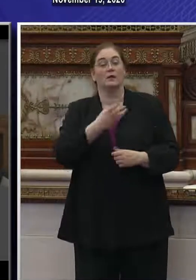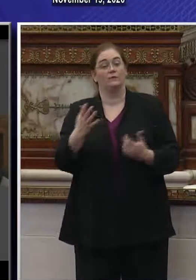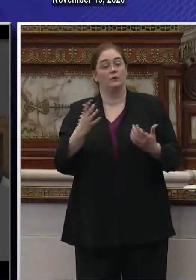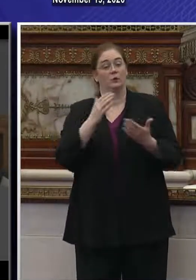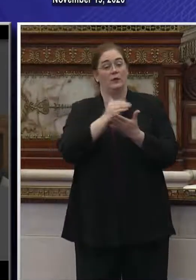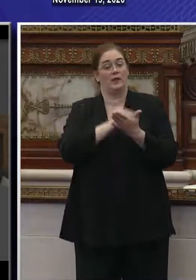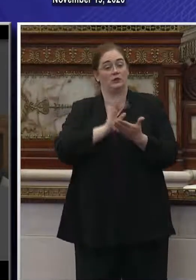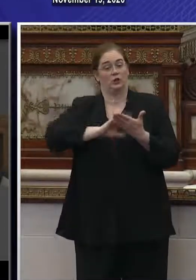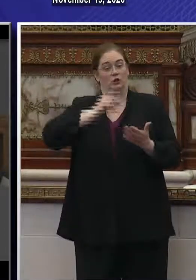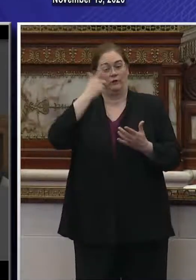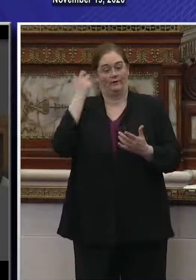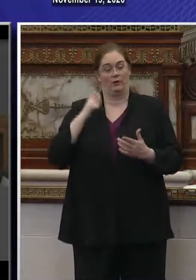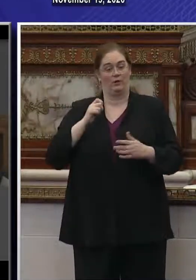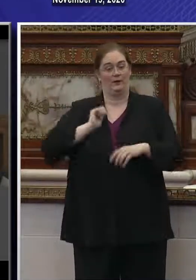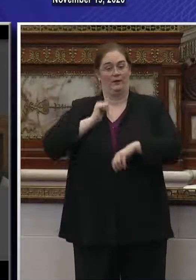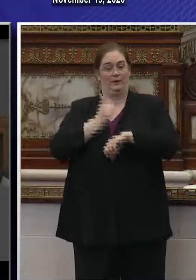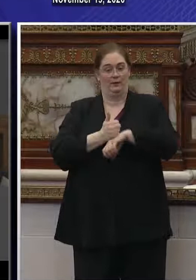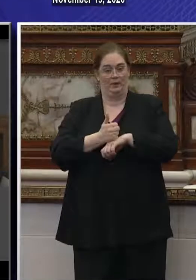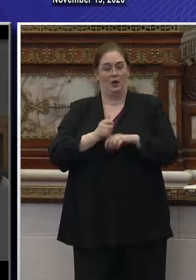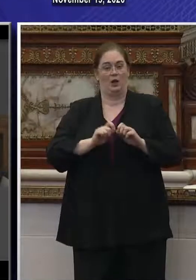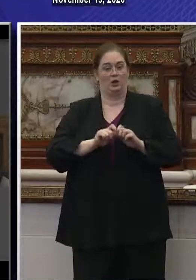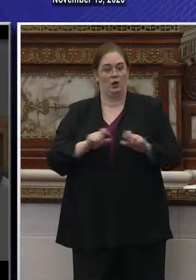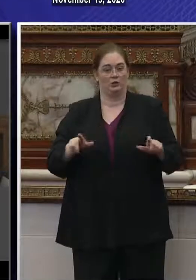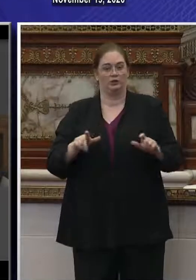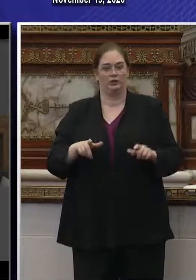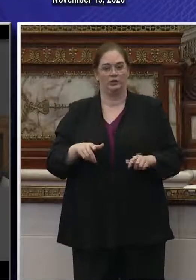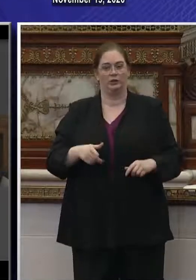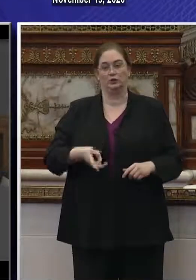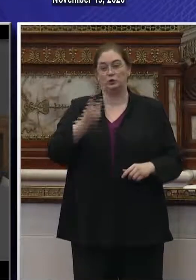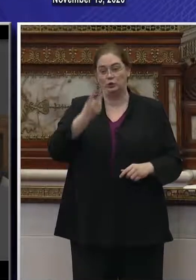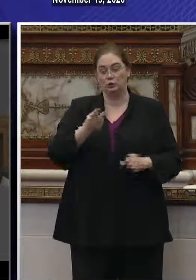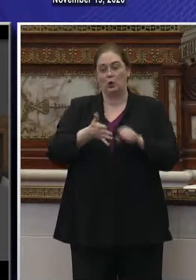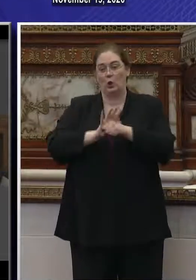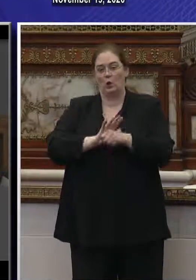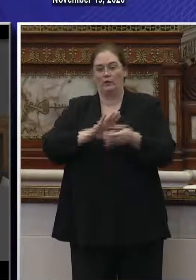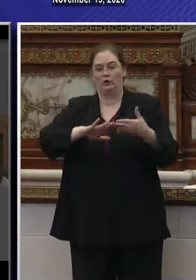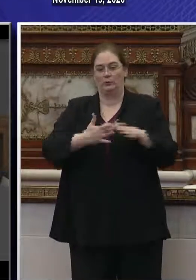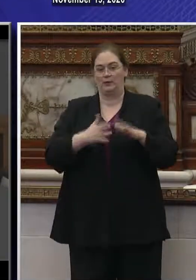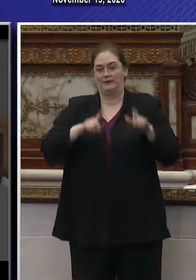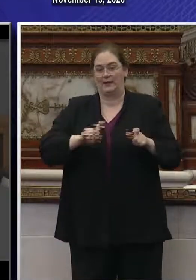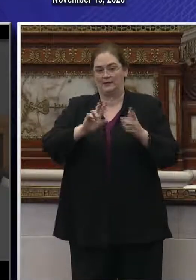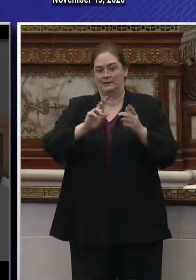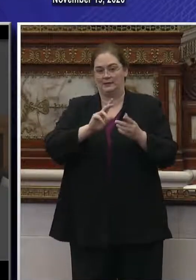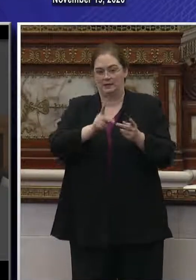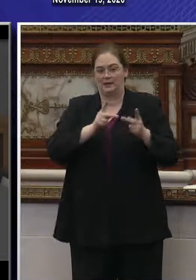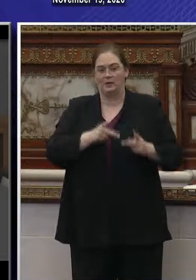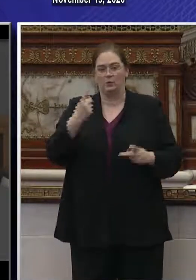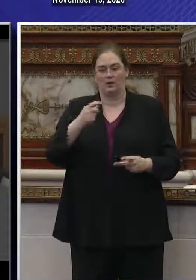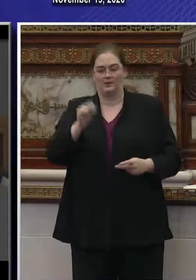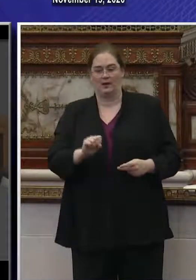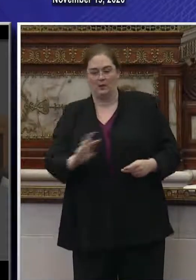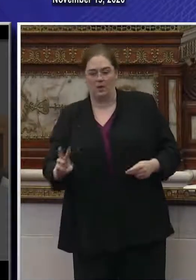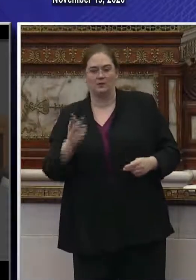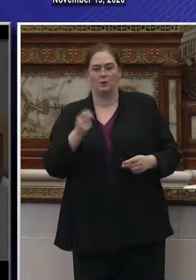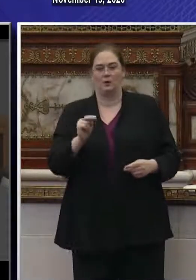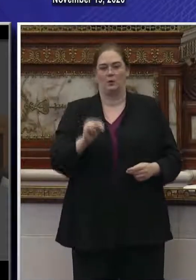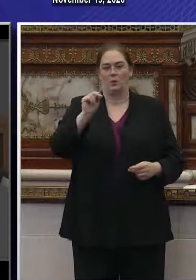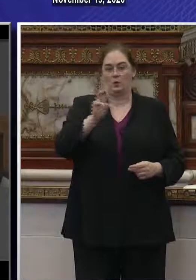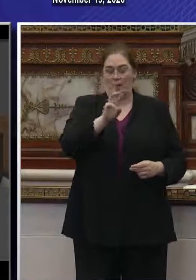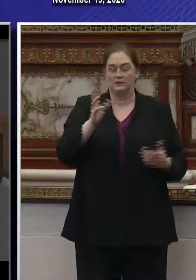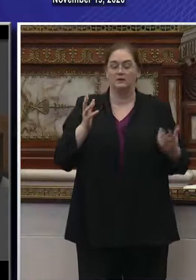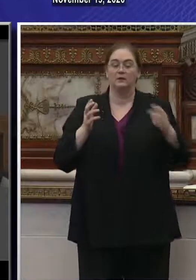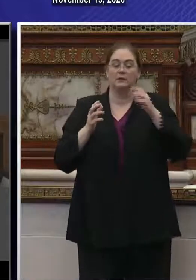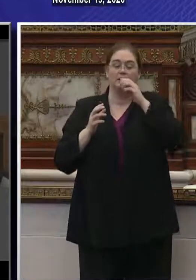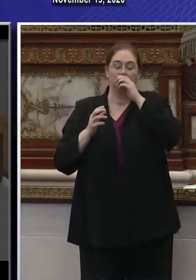from implementing and launching 2 COVID community testing sites, one in the Southwest and one in the Northwest, is